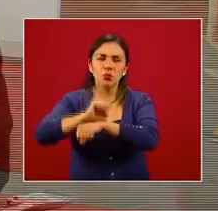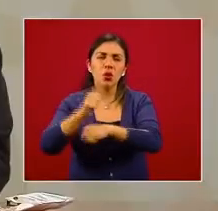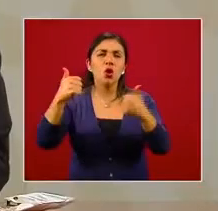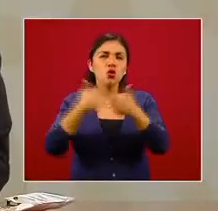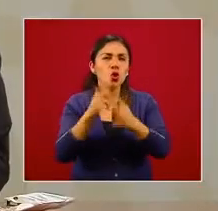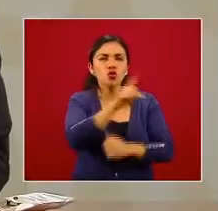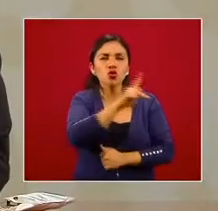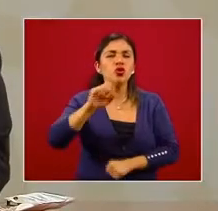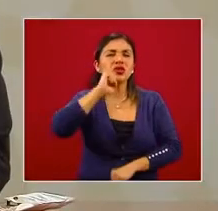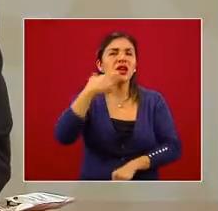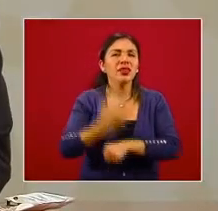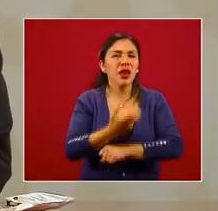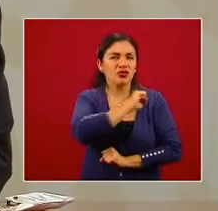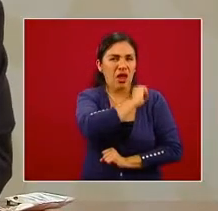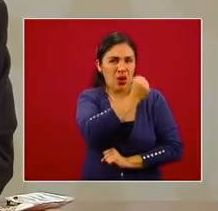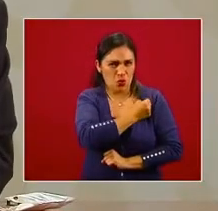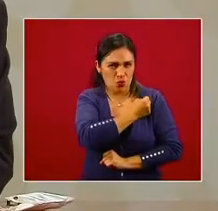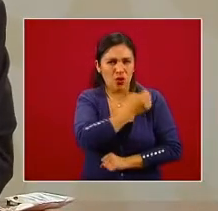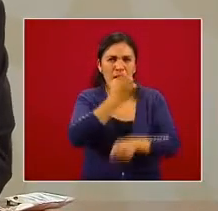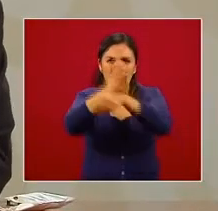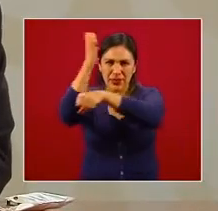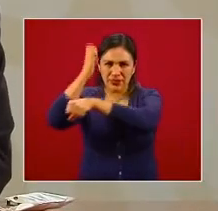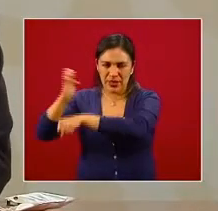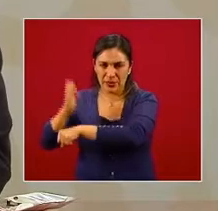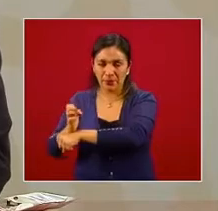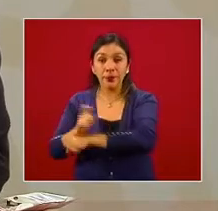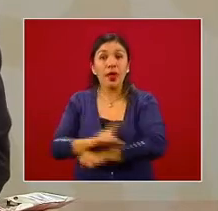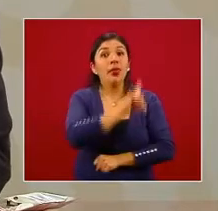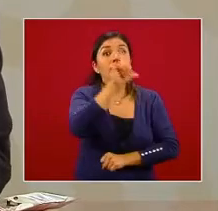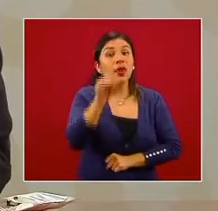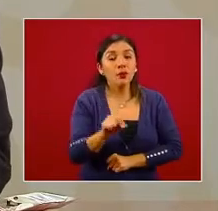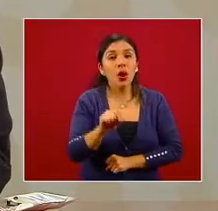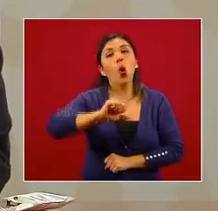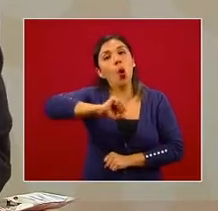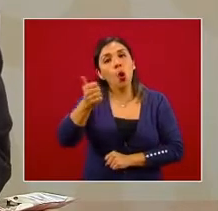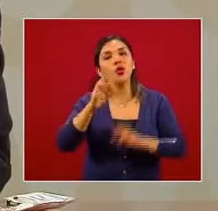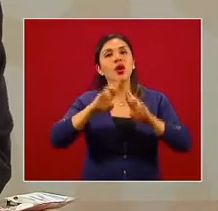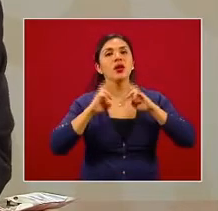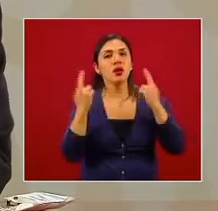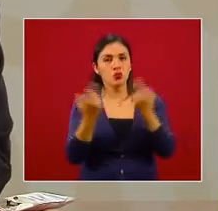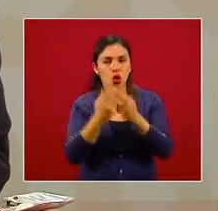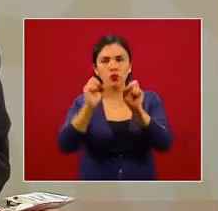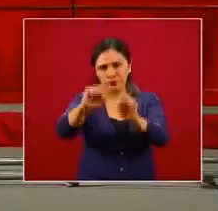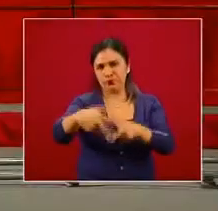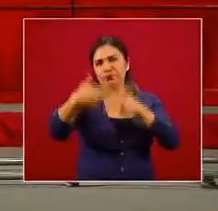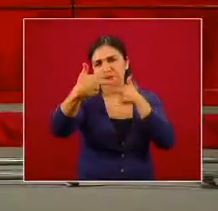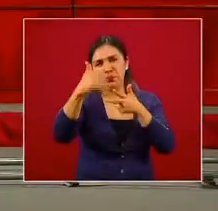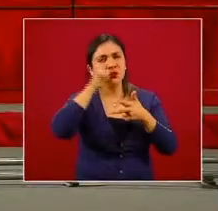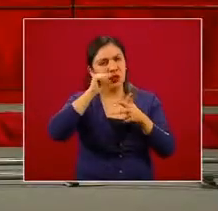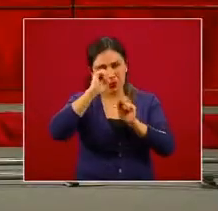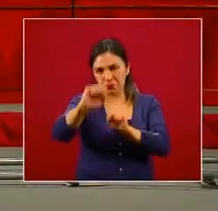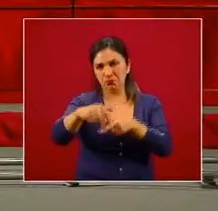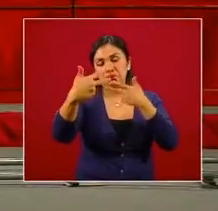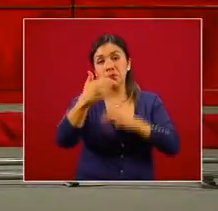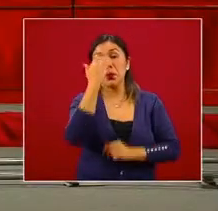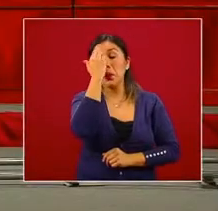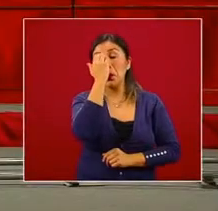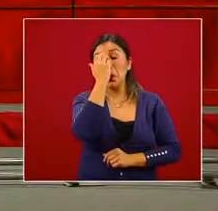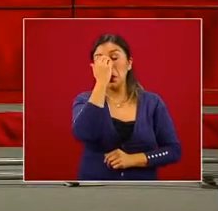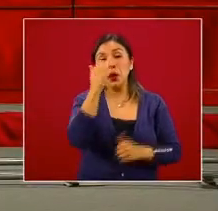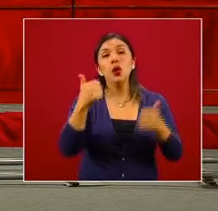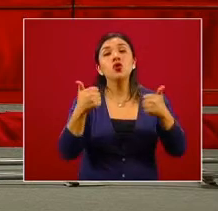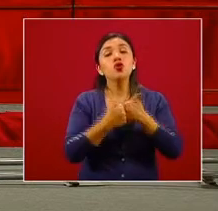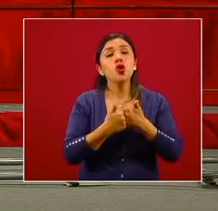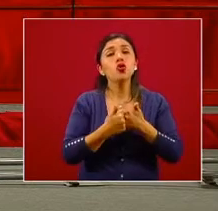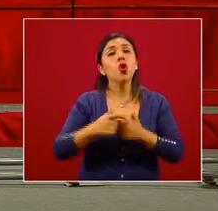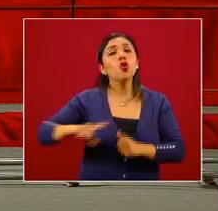that we have with the state health ministers, we also had another meeting